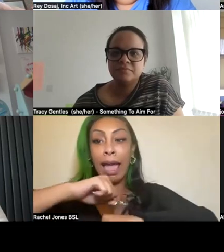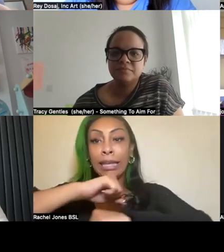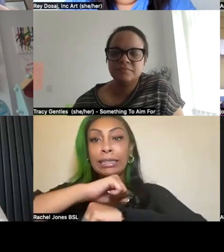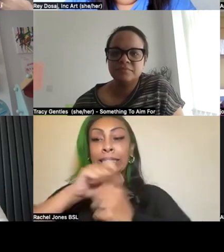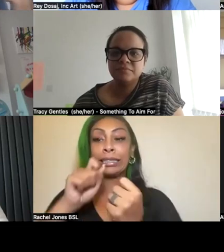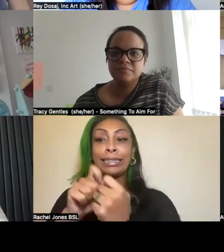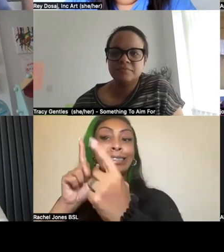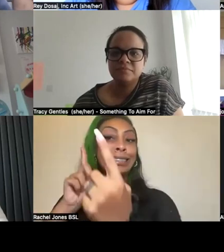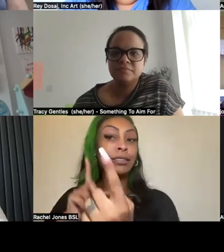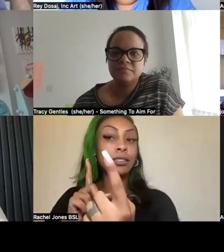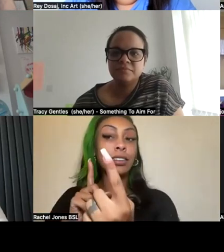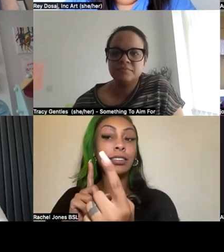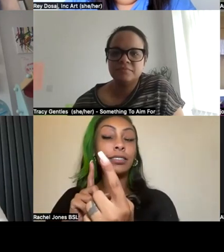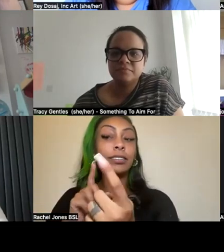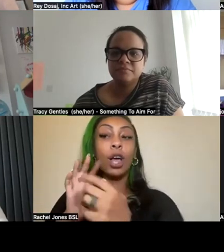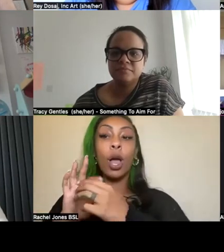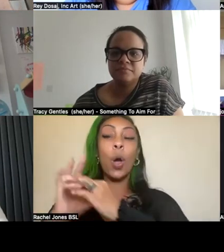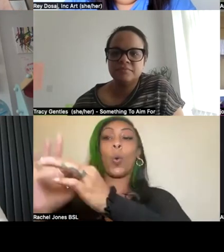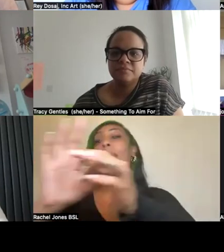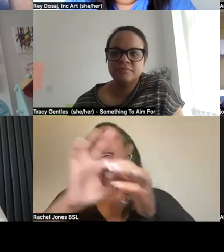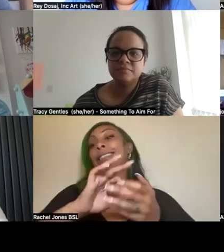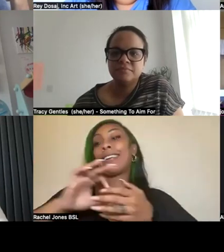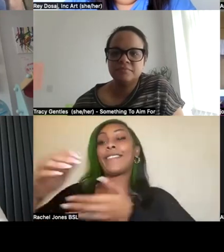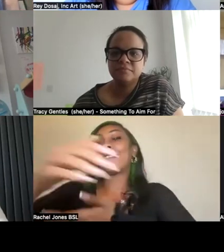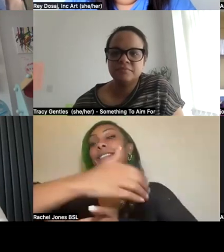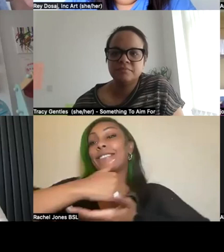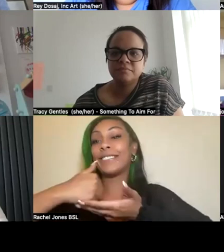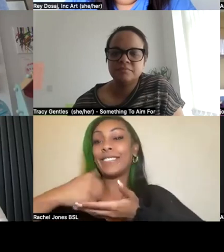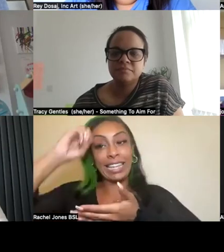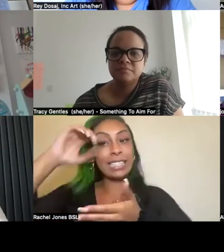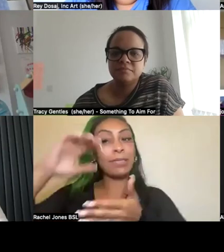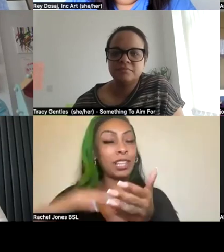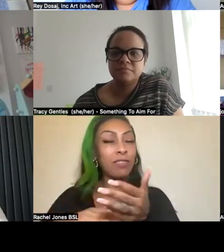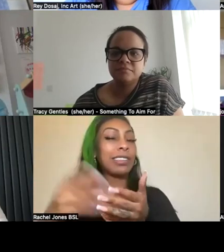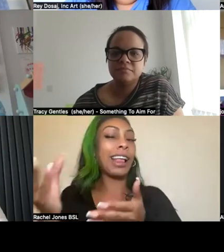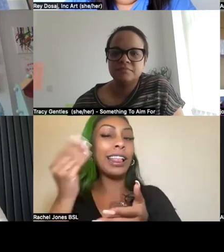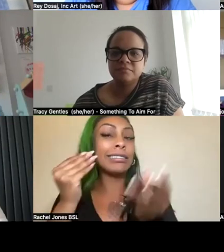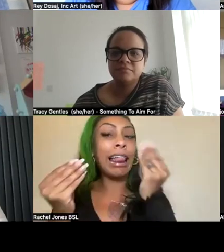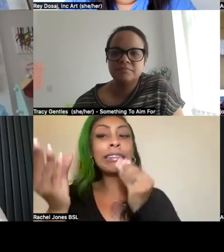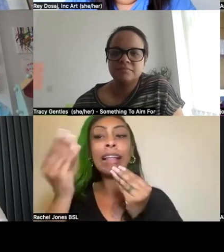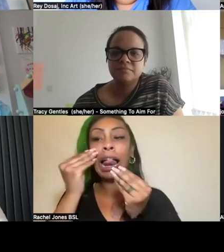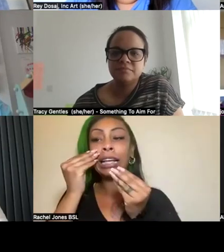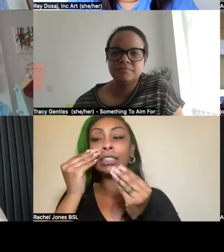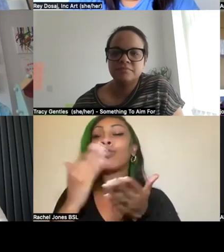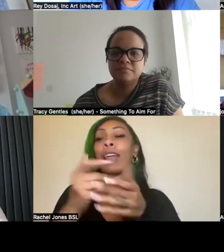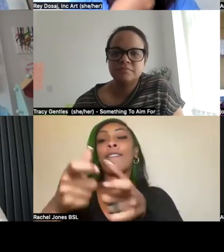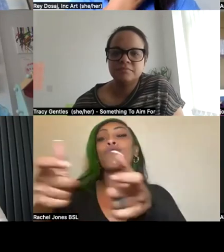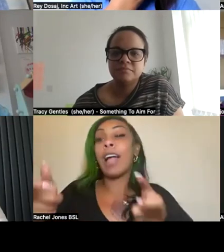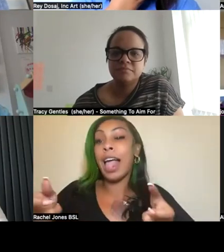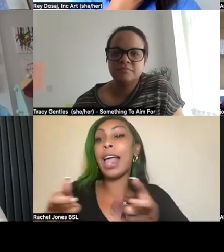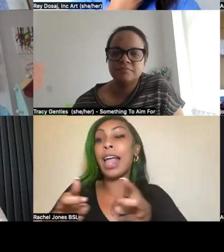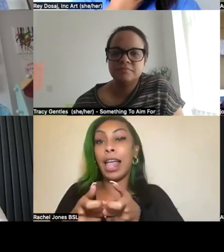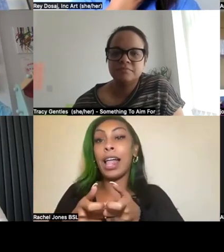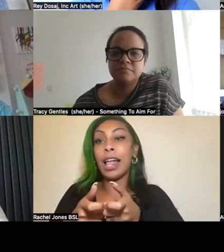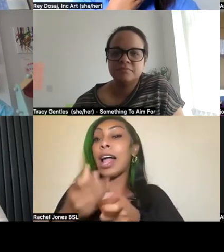collective experience have really enabled us all to hear insights and to reframe some of